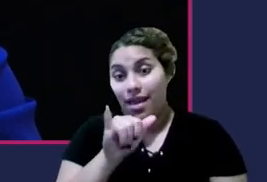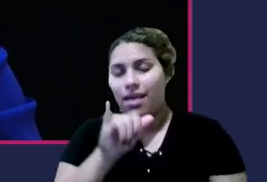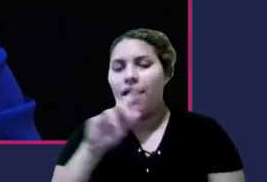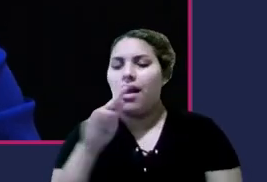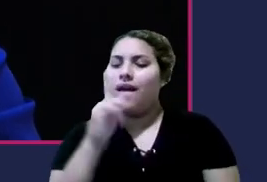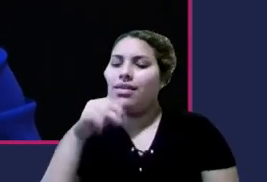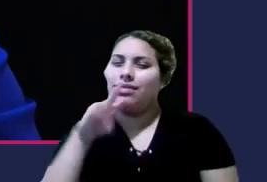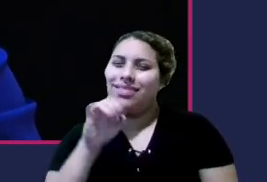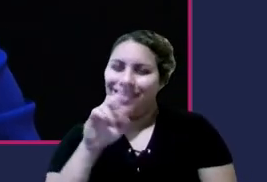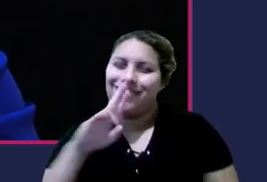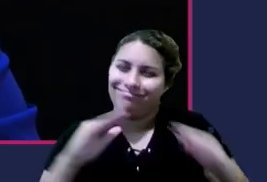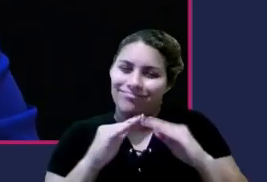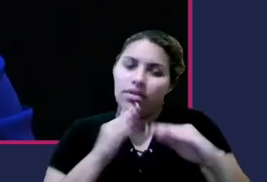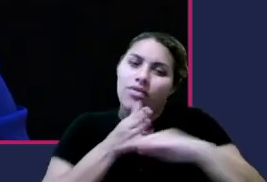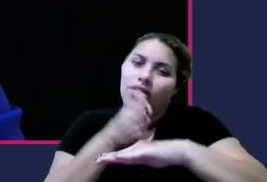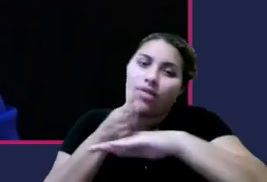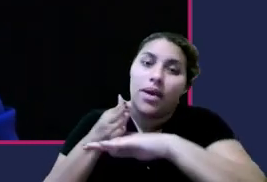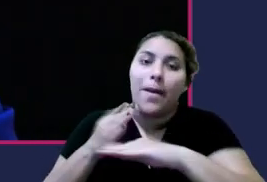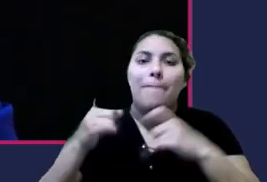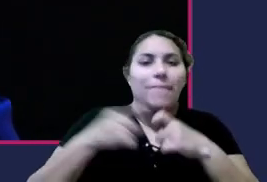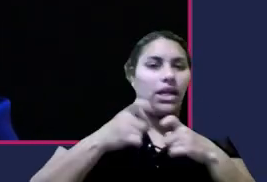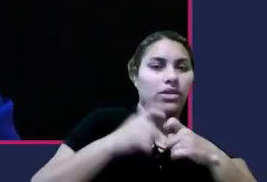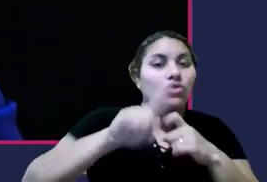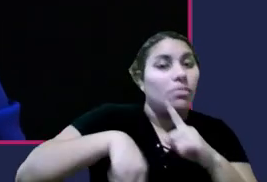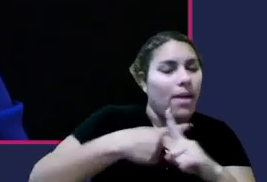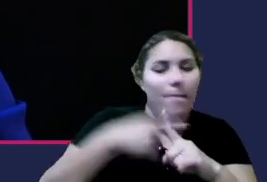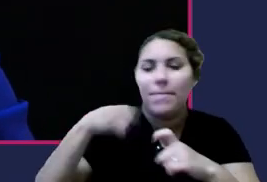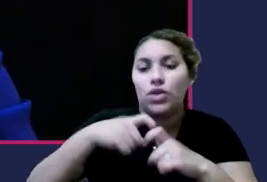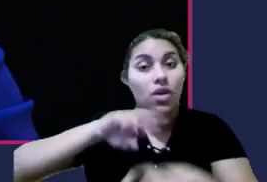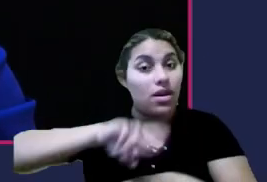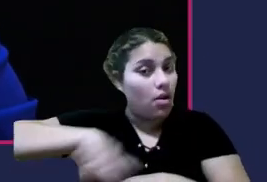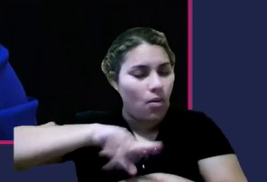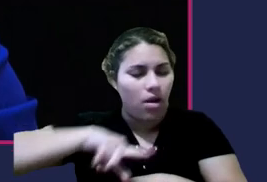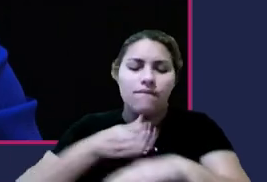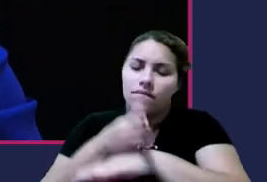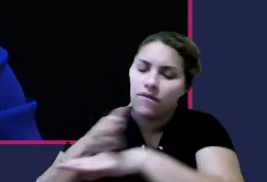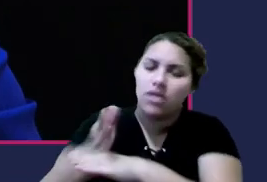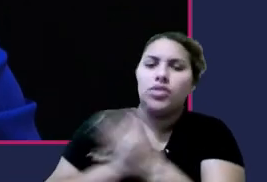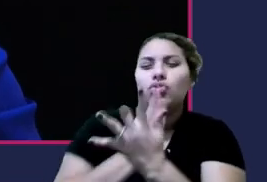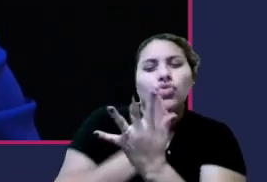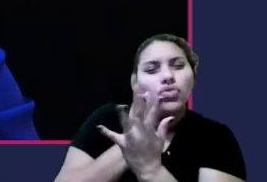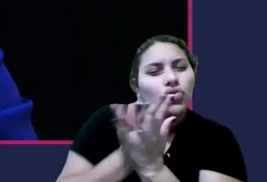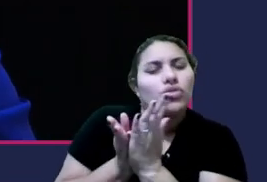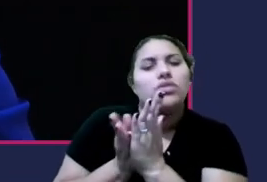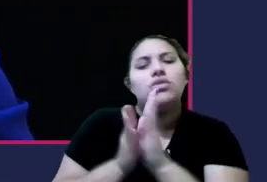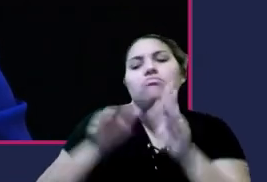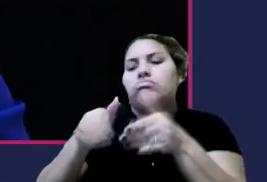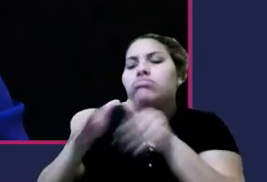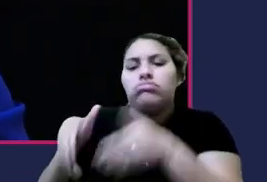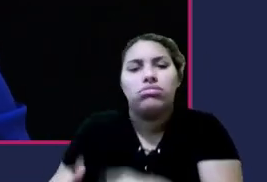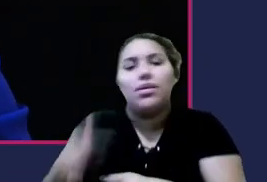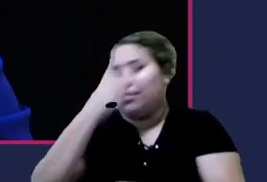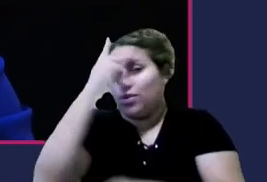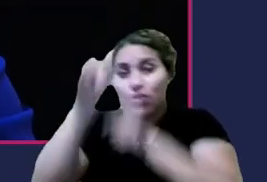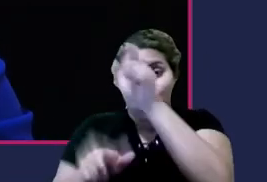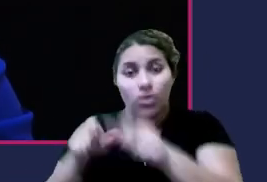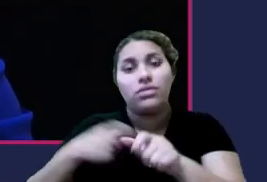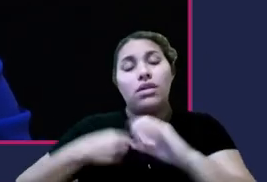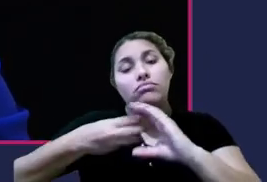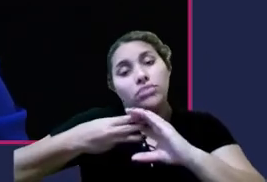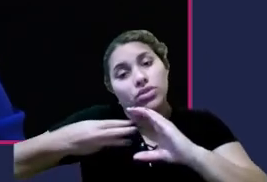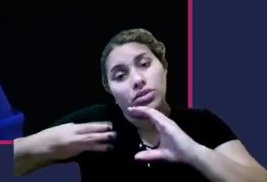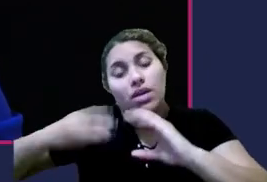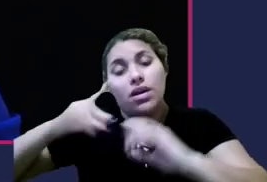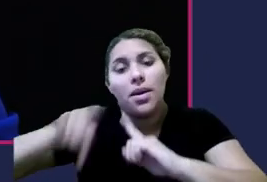that once a week, a medical team, a non-medical team, will see the patients